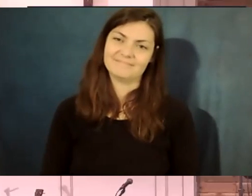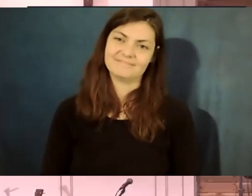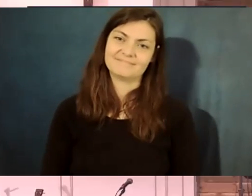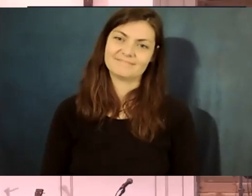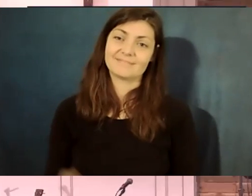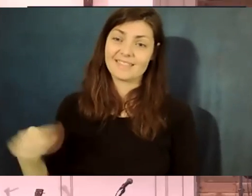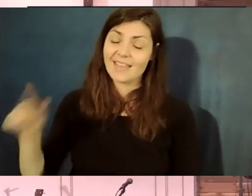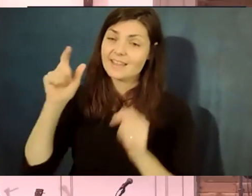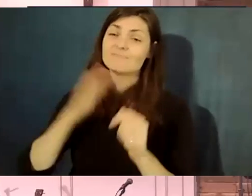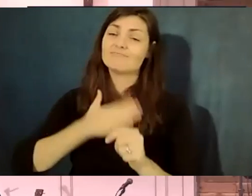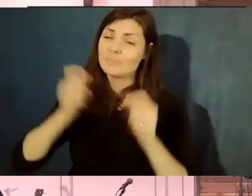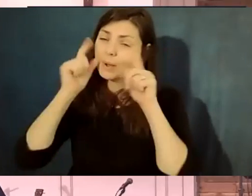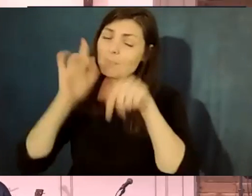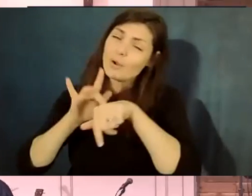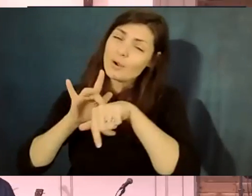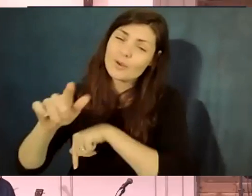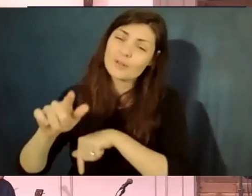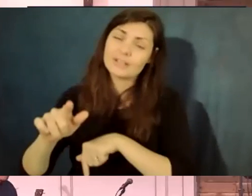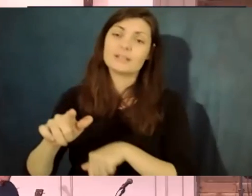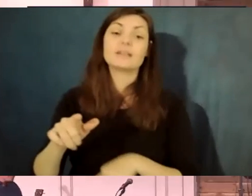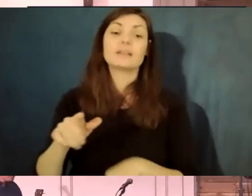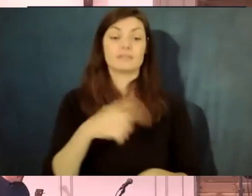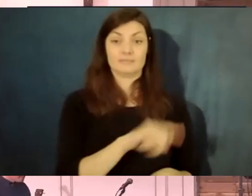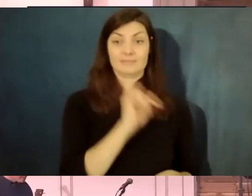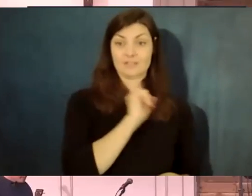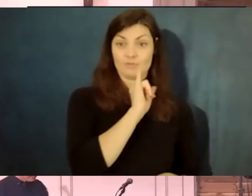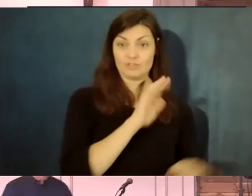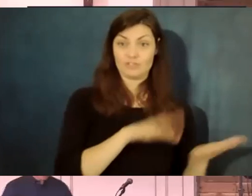They rose early, and they rose to play.